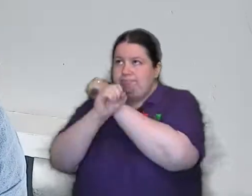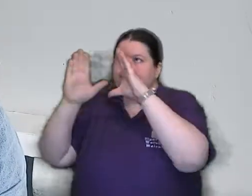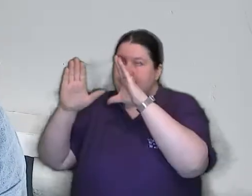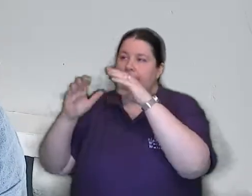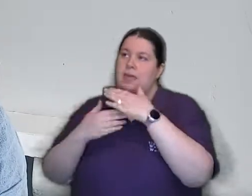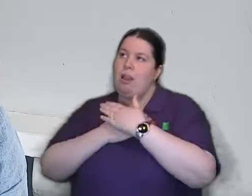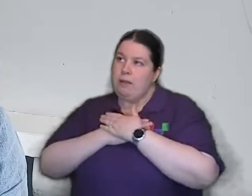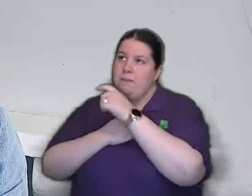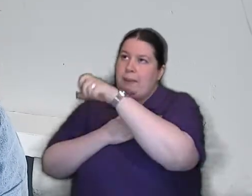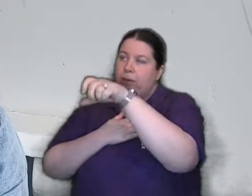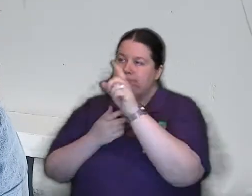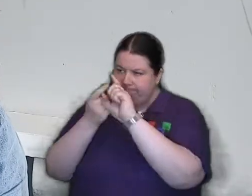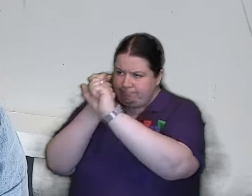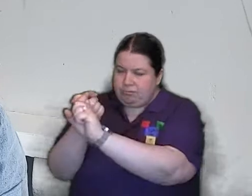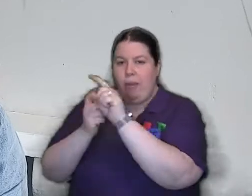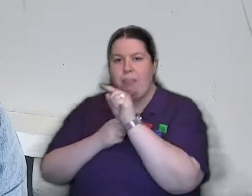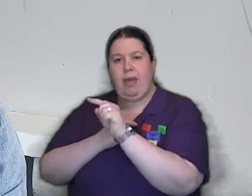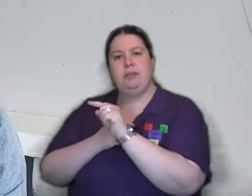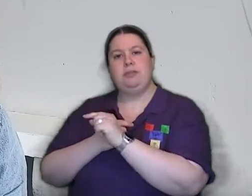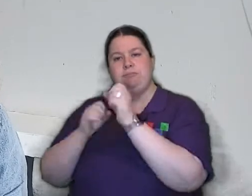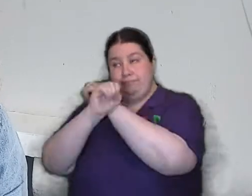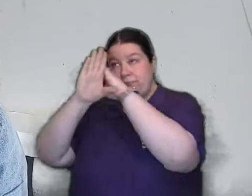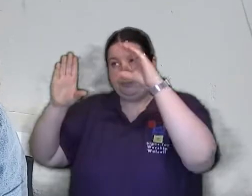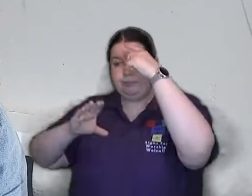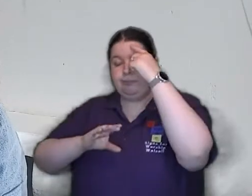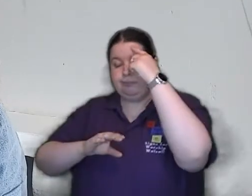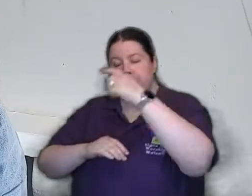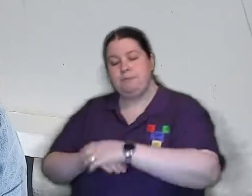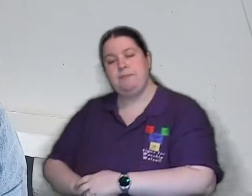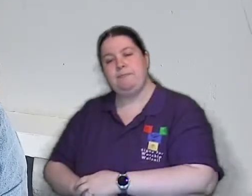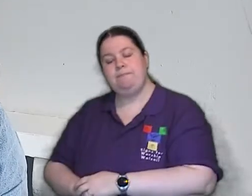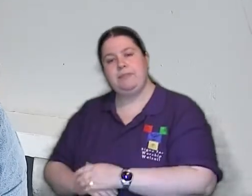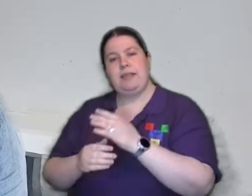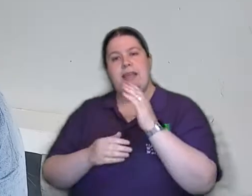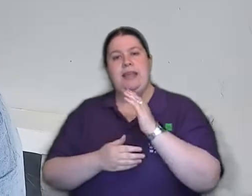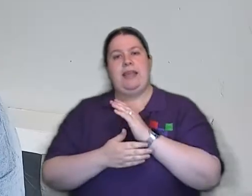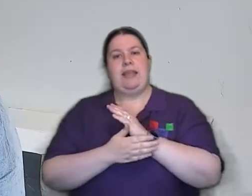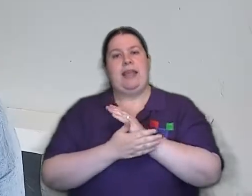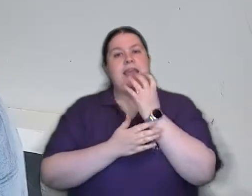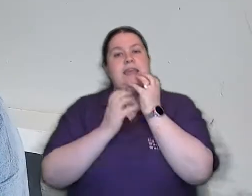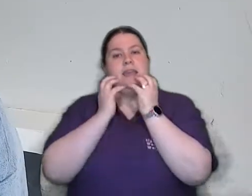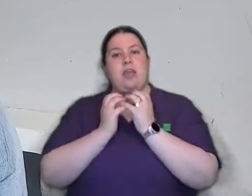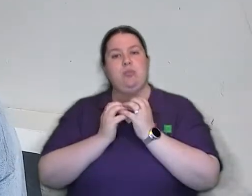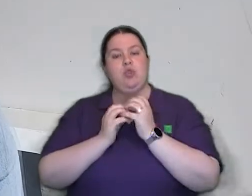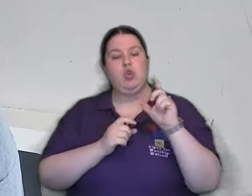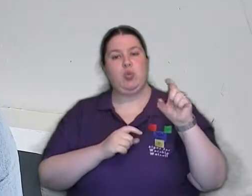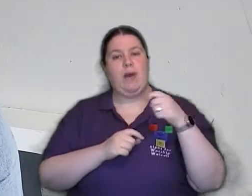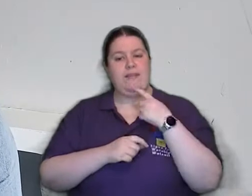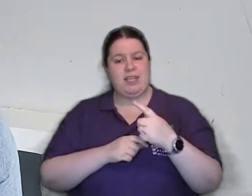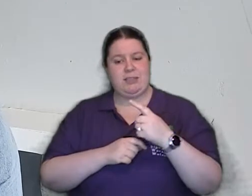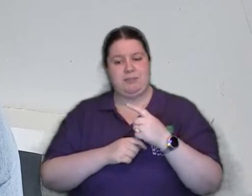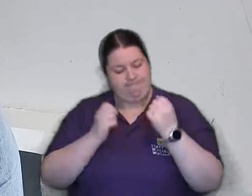fix their eyes on their loved ones, who they could not see, in order to endure. Hebrews 12 says, "And